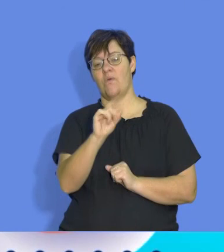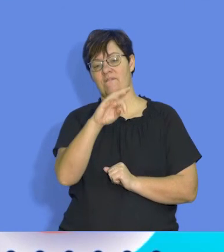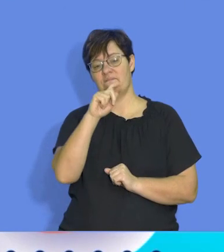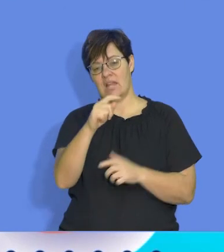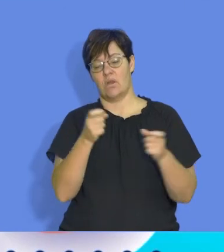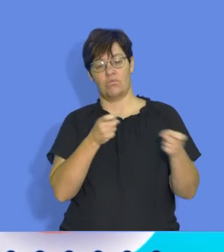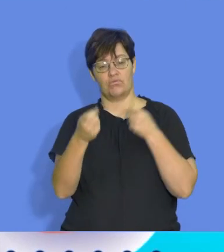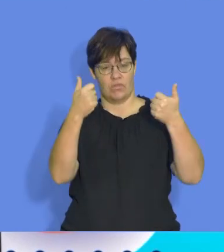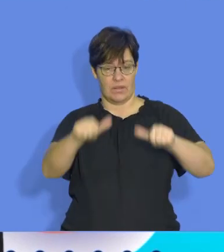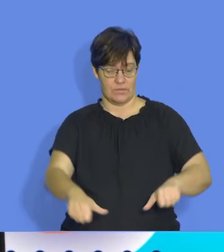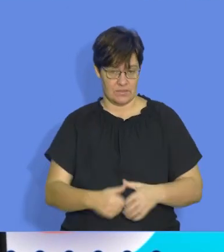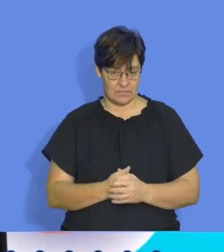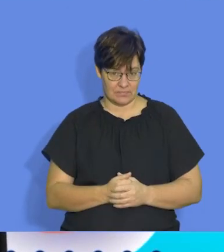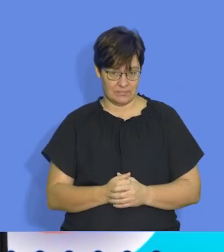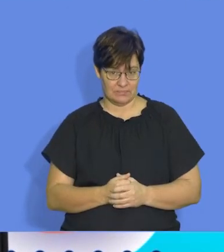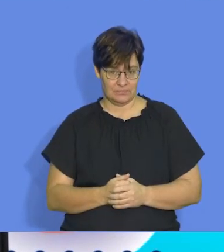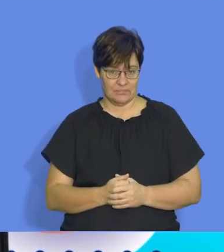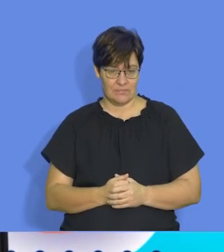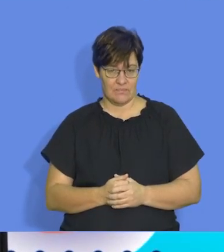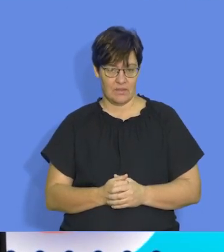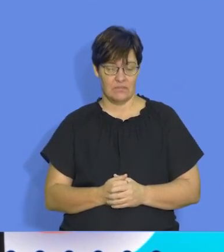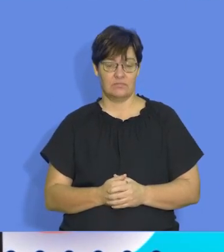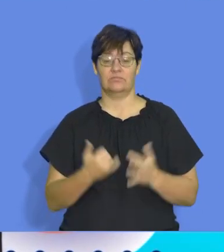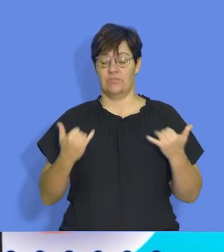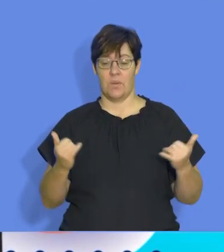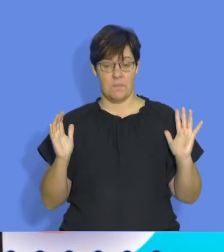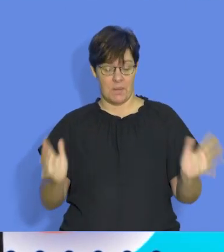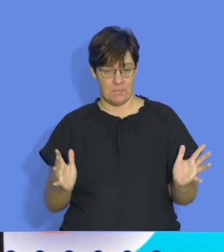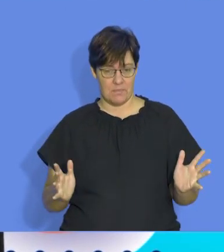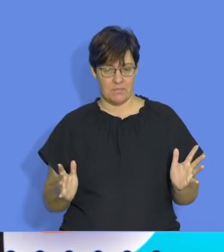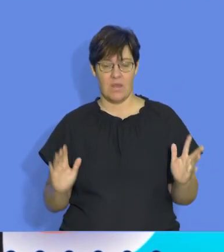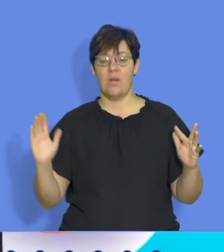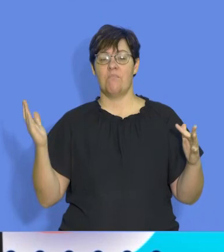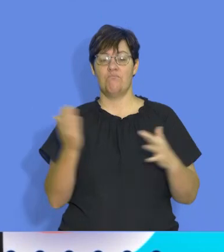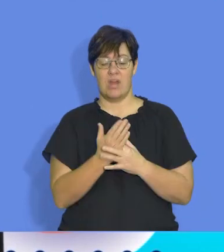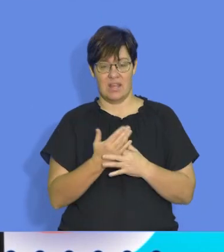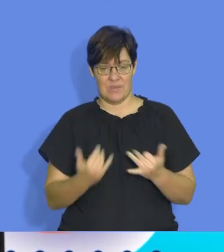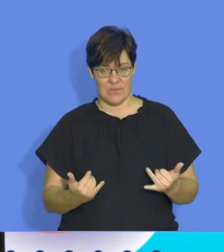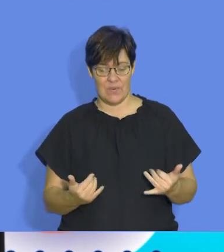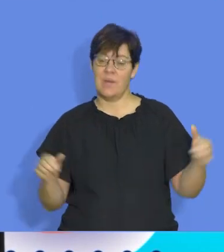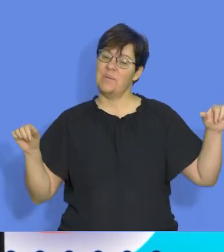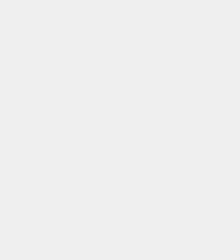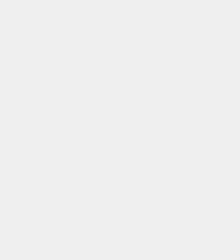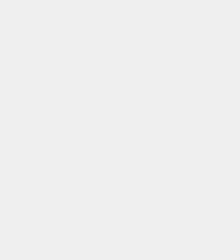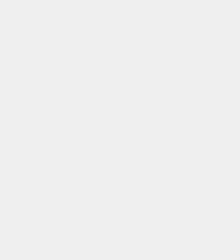control account. Okay guys, that's it for this segment. Let's take a quick breather. We'll be back in a jiffy.